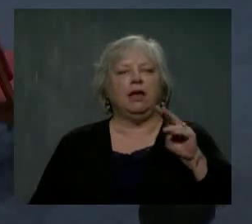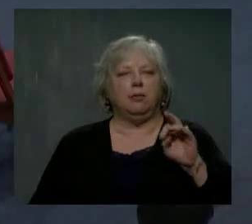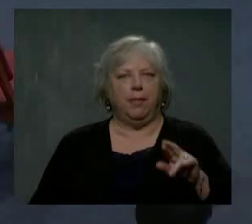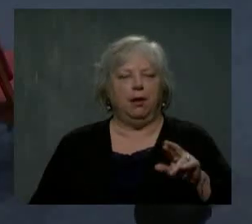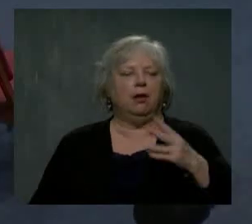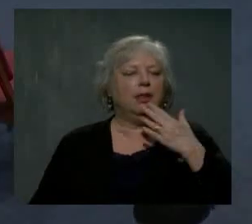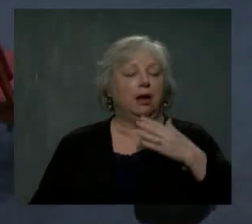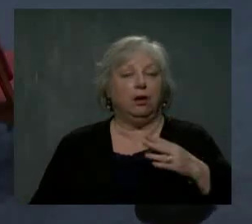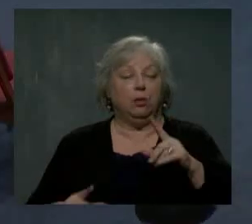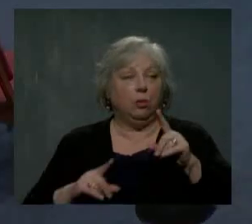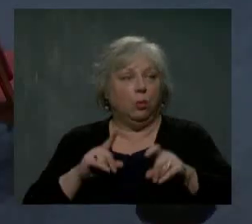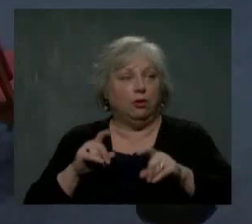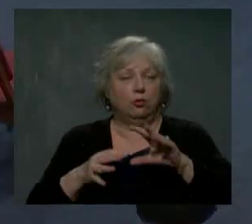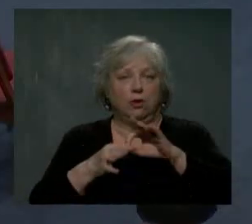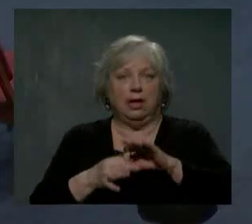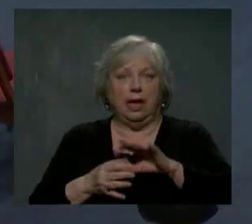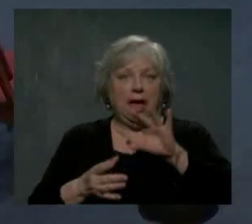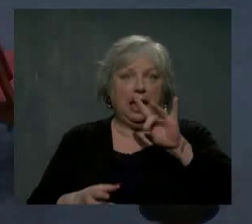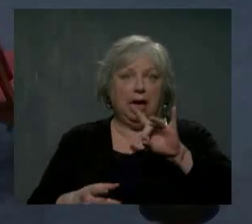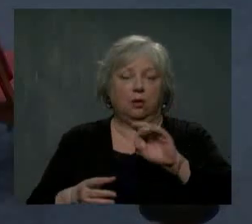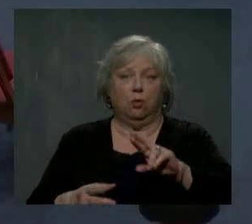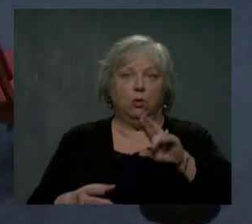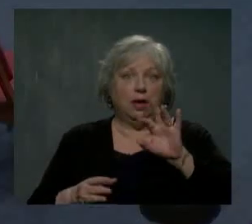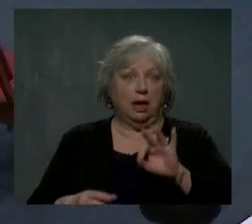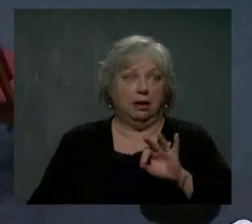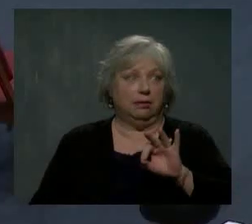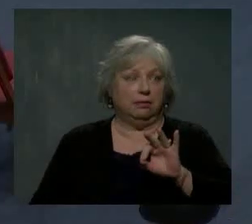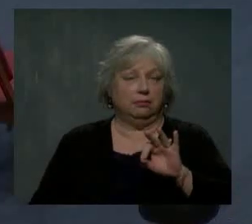Questions on 8 or 9?